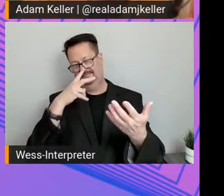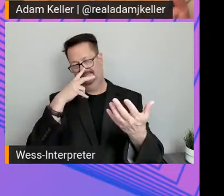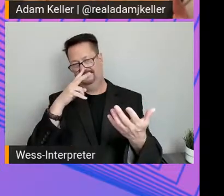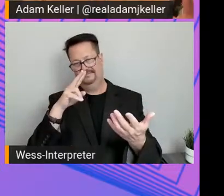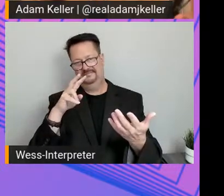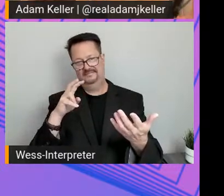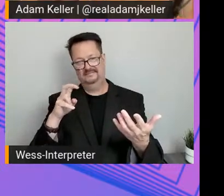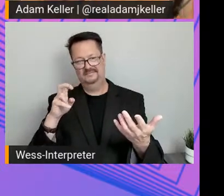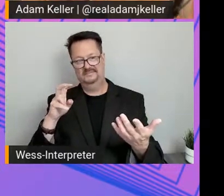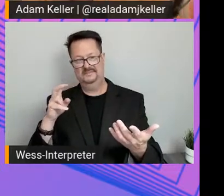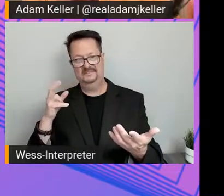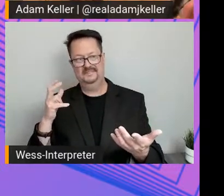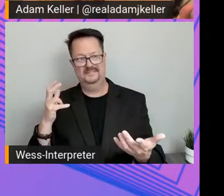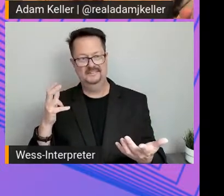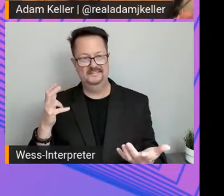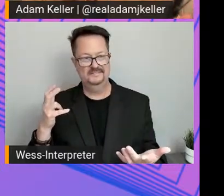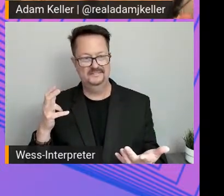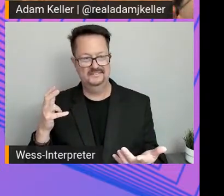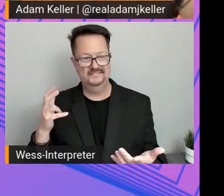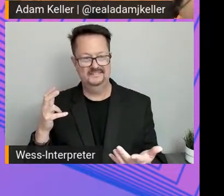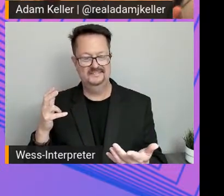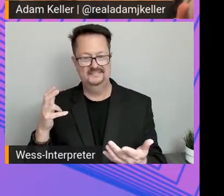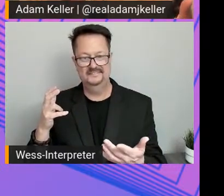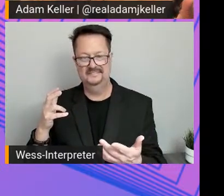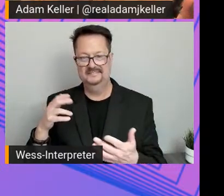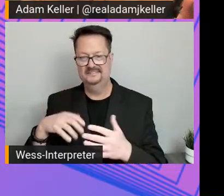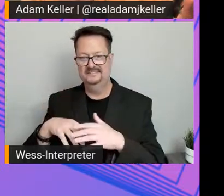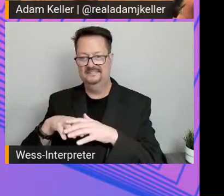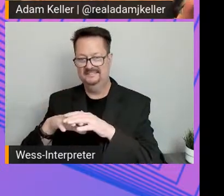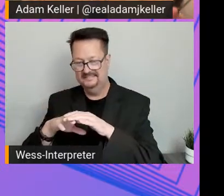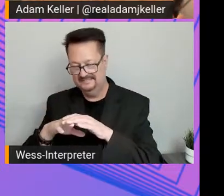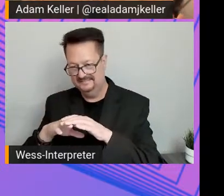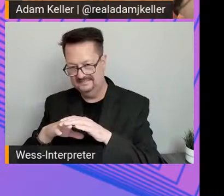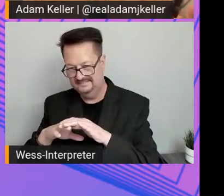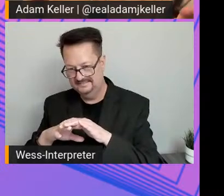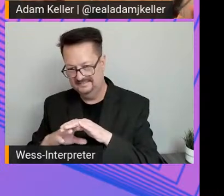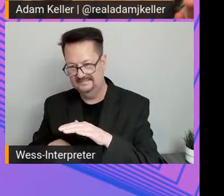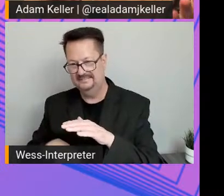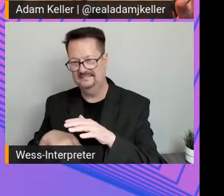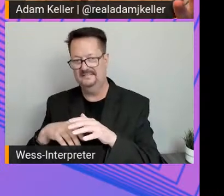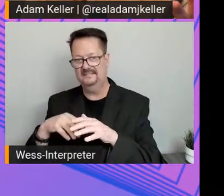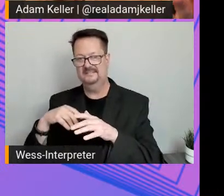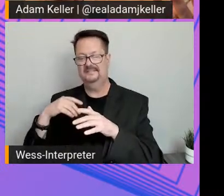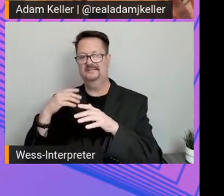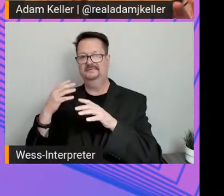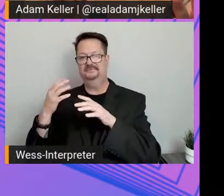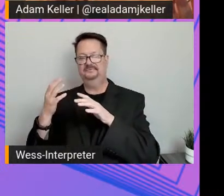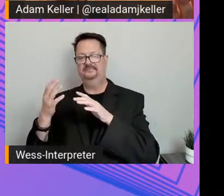with a network, with a load balancer, containers running,